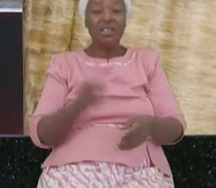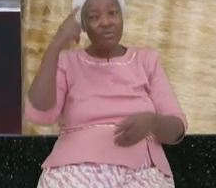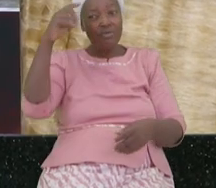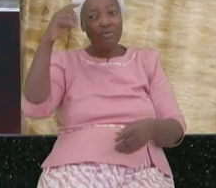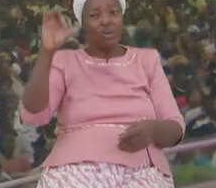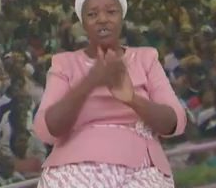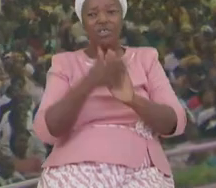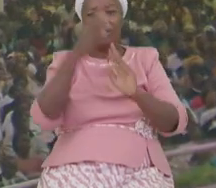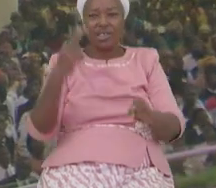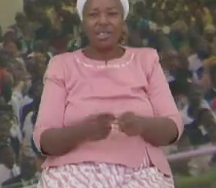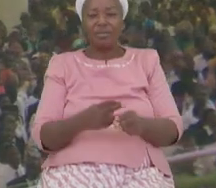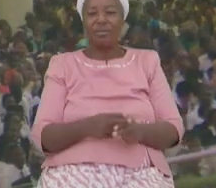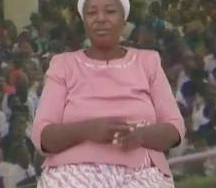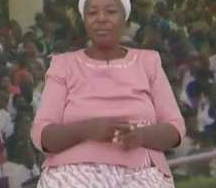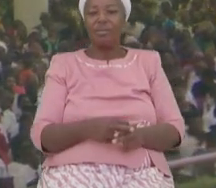Jesus' name.